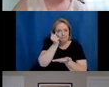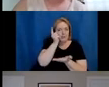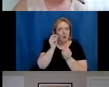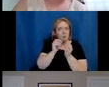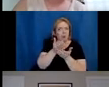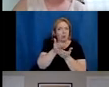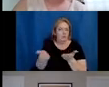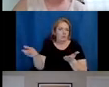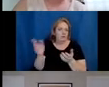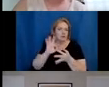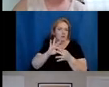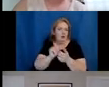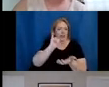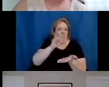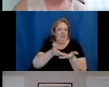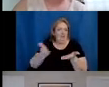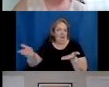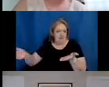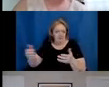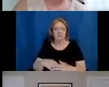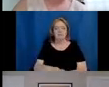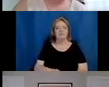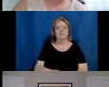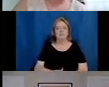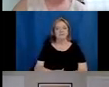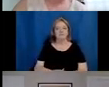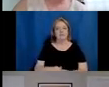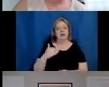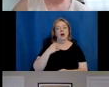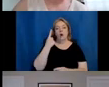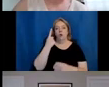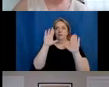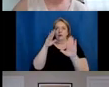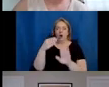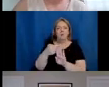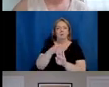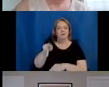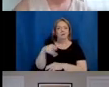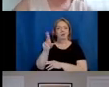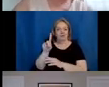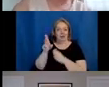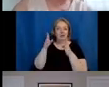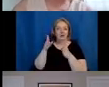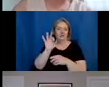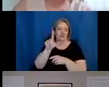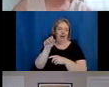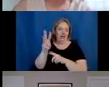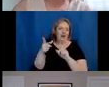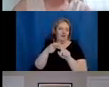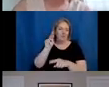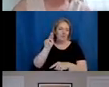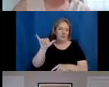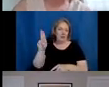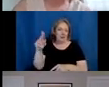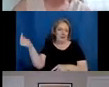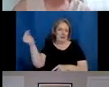So we had a really fantastic pre-doctoral fellow from NYU this past year. And